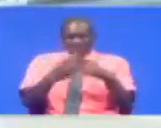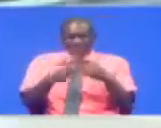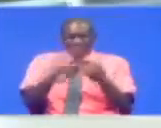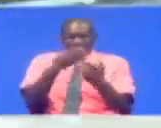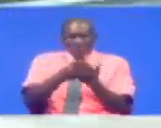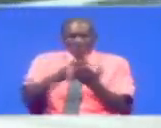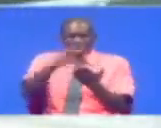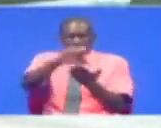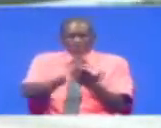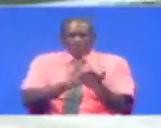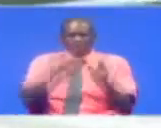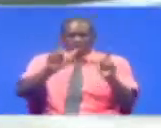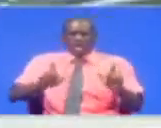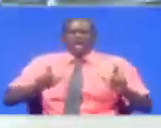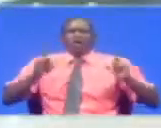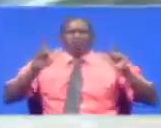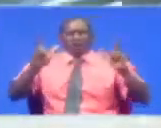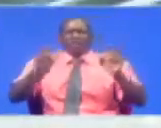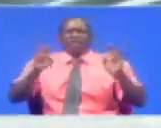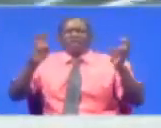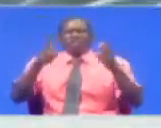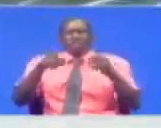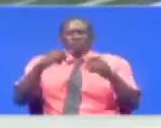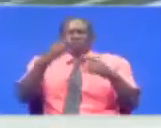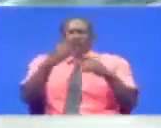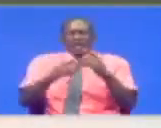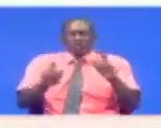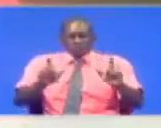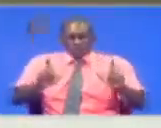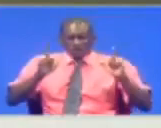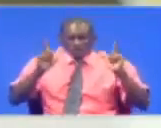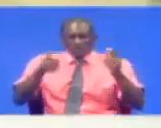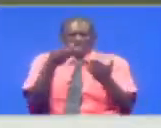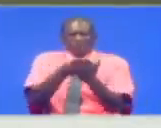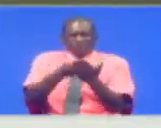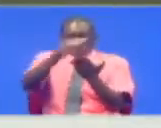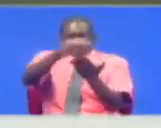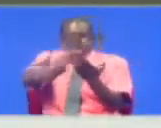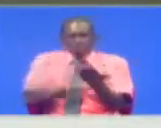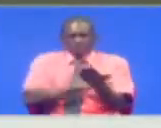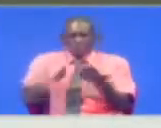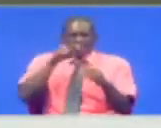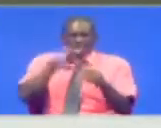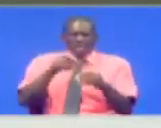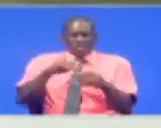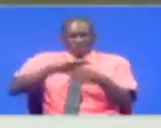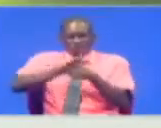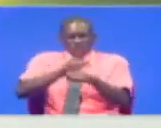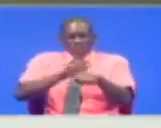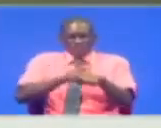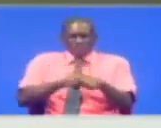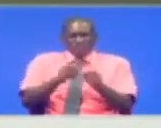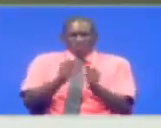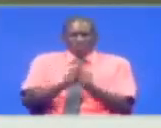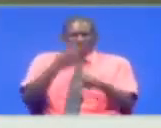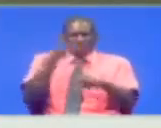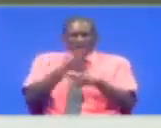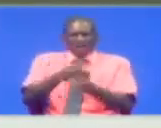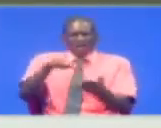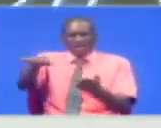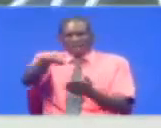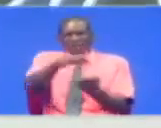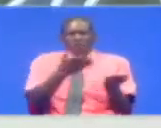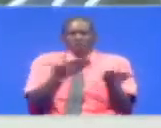Financial Reporting Awards. The theme for the annual awards this year is financial reporting in uncertain times, given the tough environment that